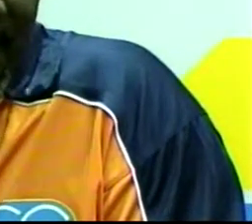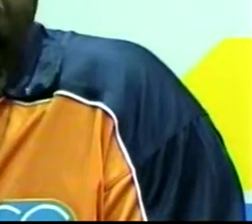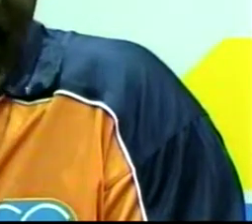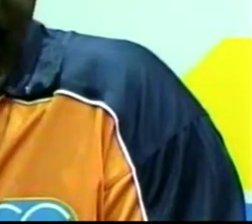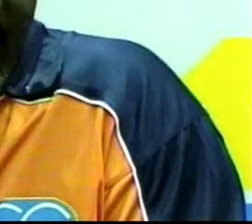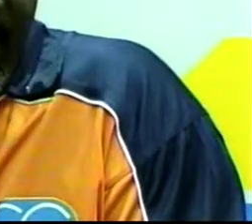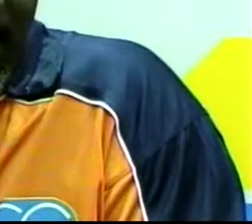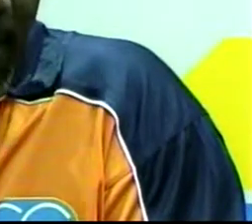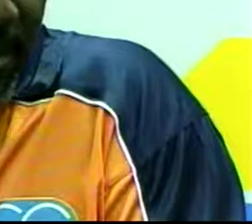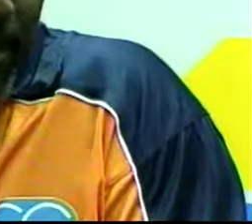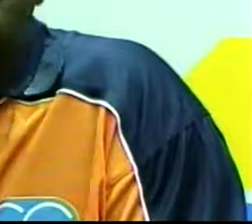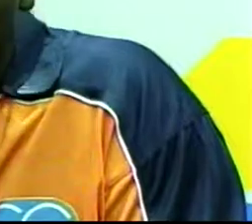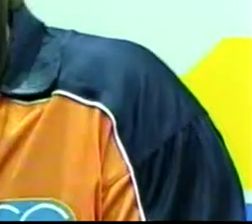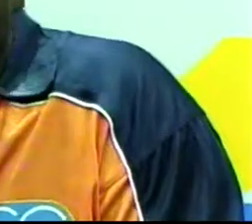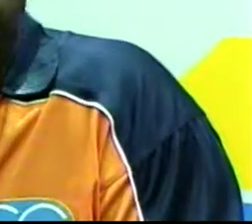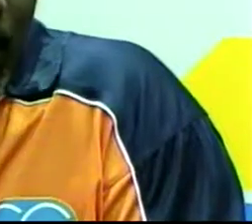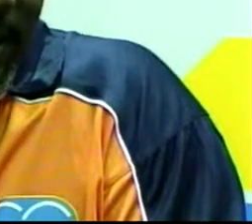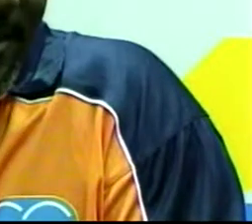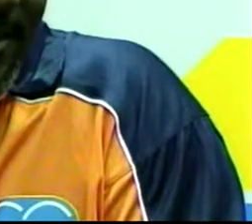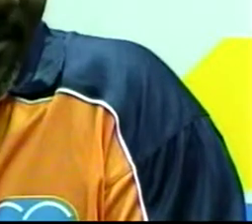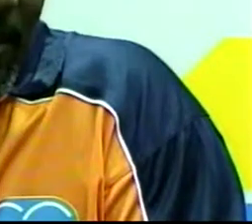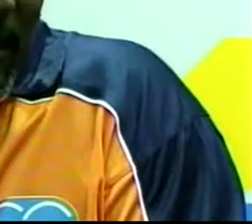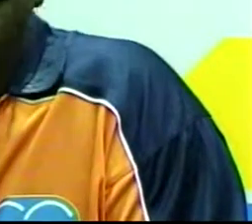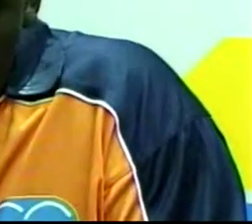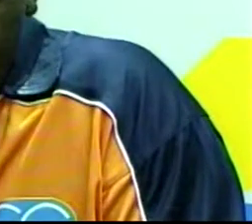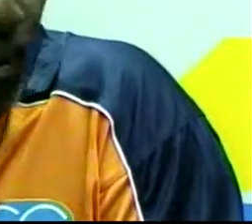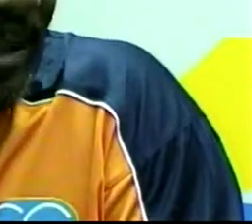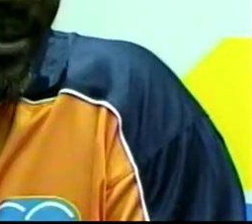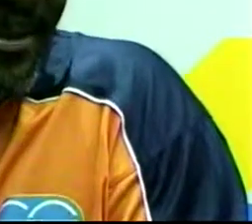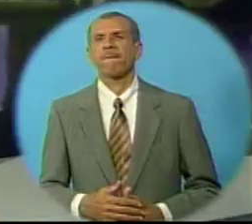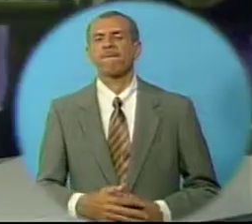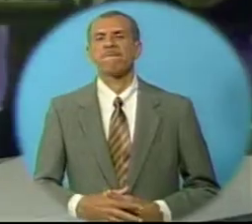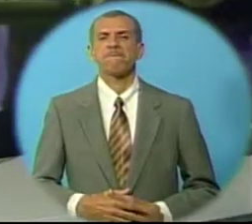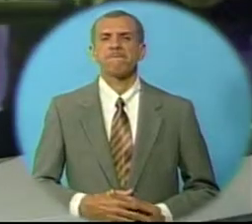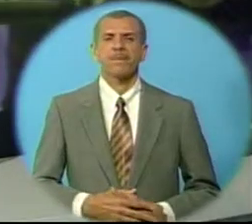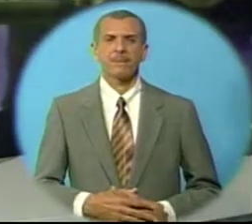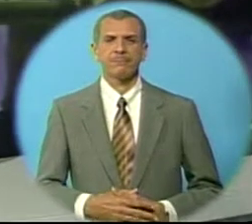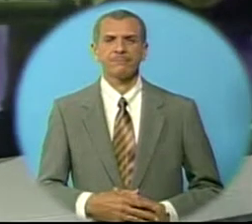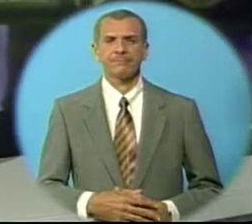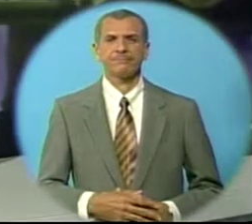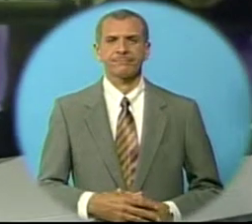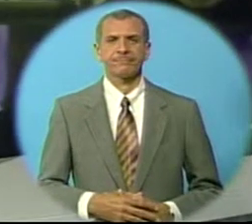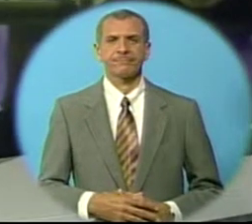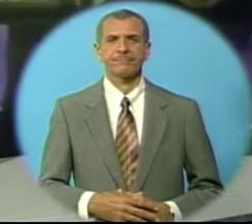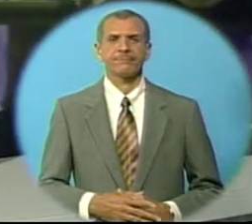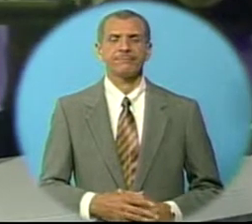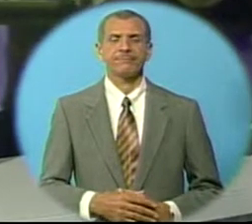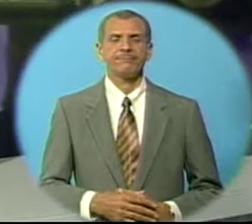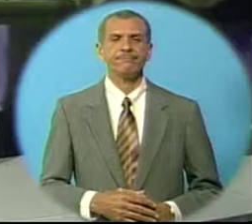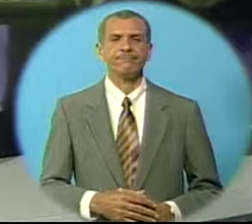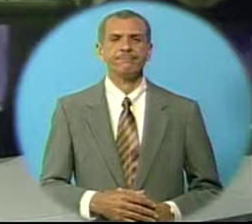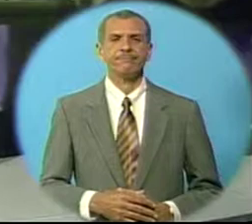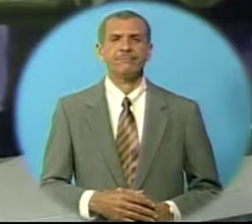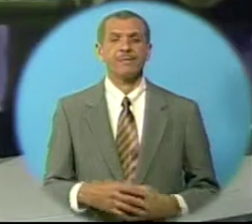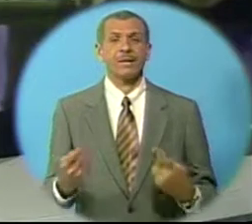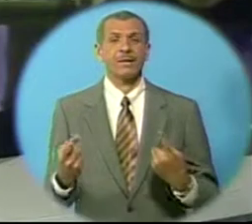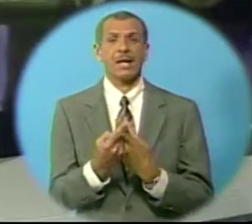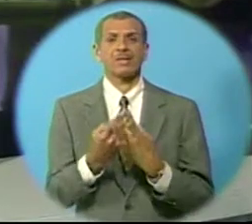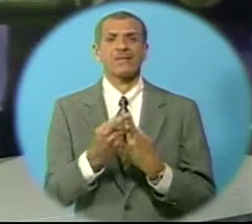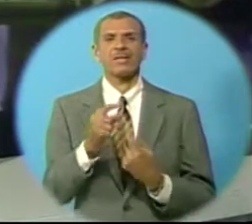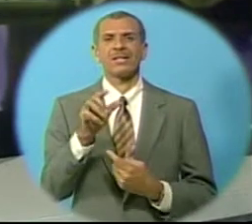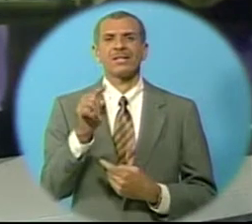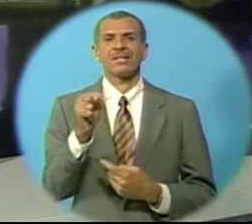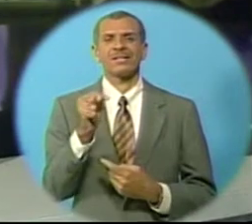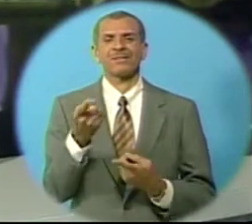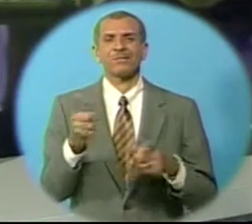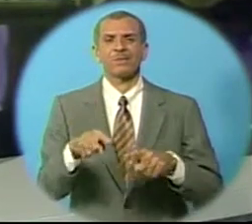You have to bring your A game to beat me on that court. You bring it, you win. Simple indeed. Well, Clash of the Titans